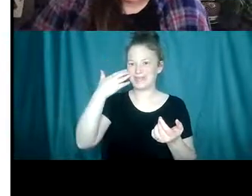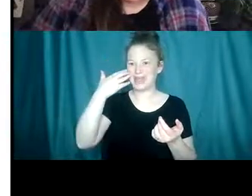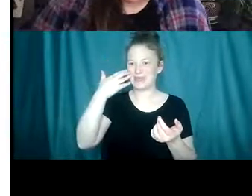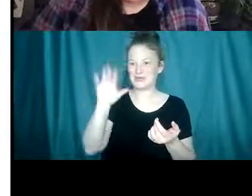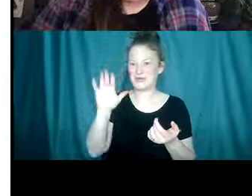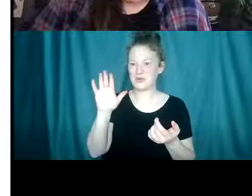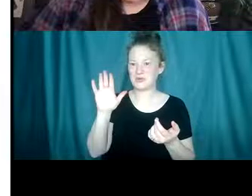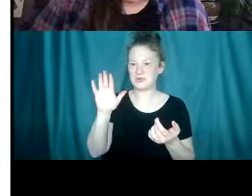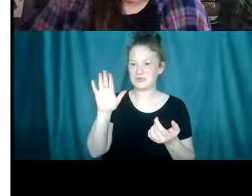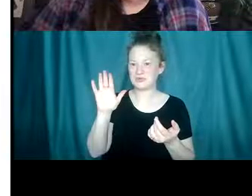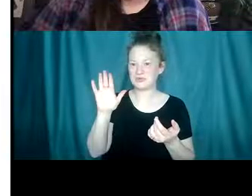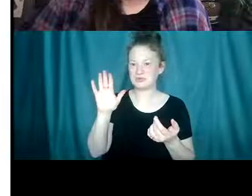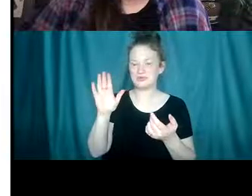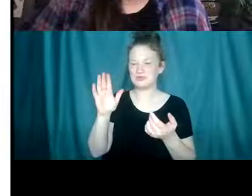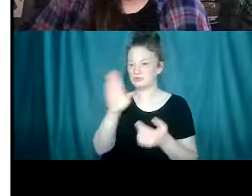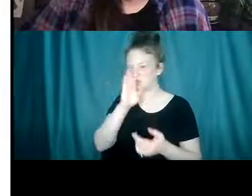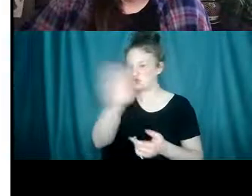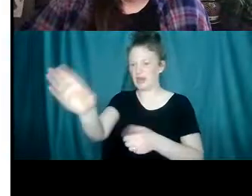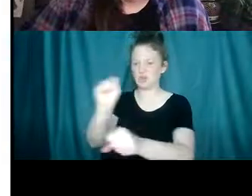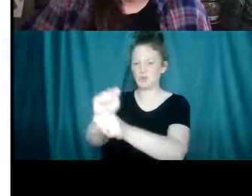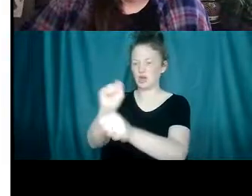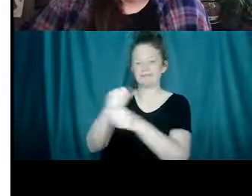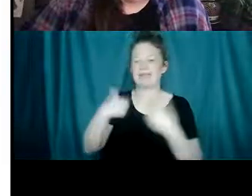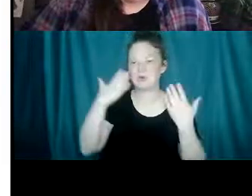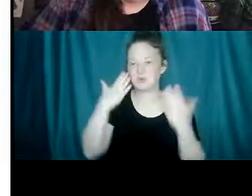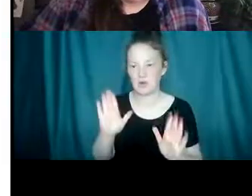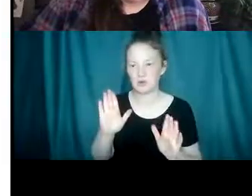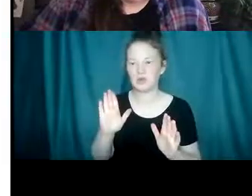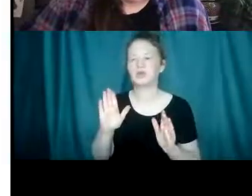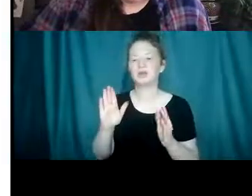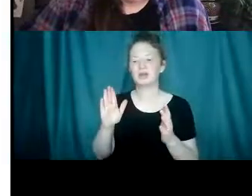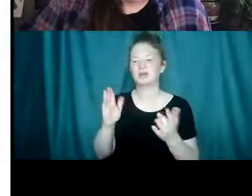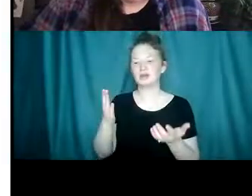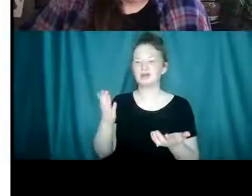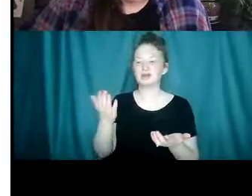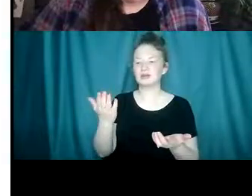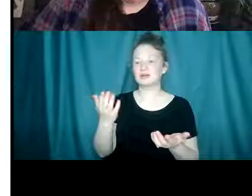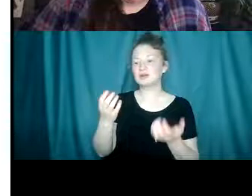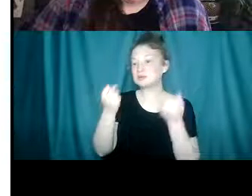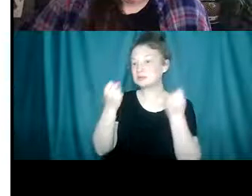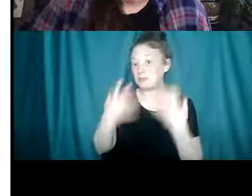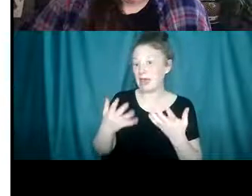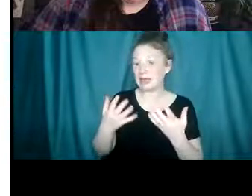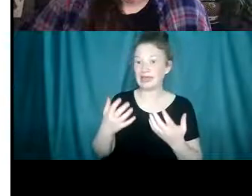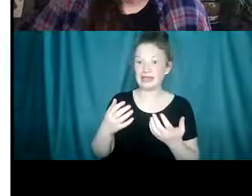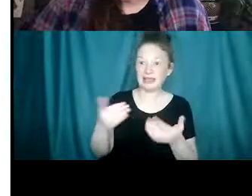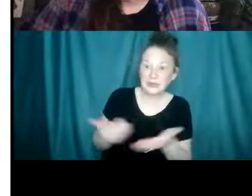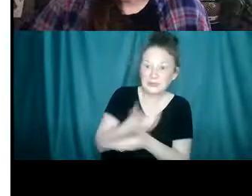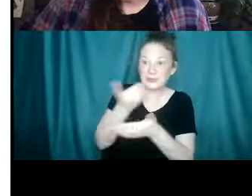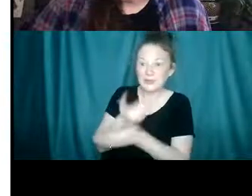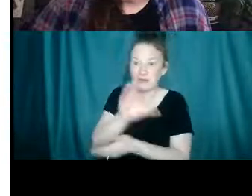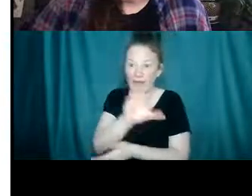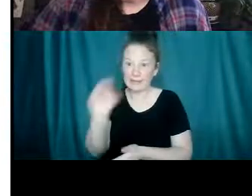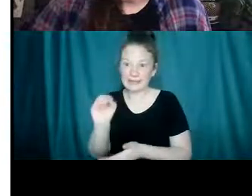trying to go to industry right now. I think there are a lot of startups that have really, really exciting opportunities to do